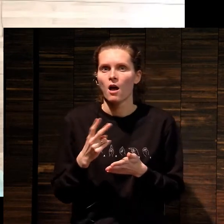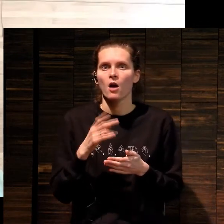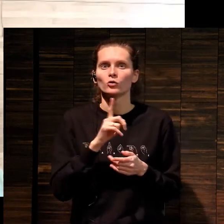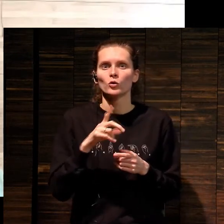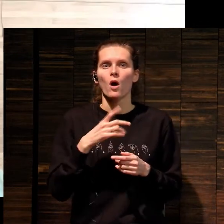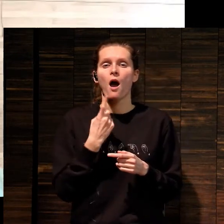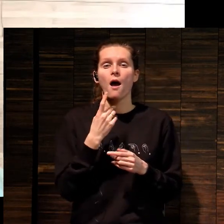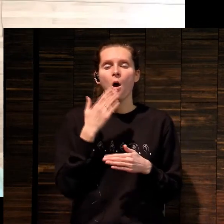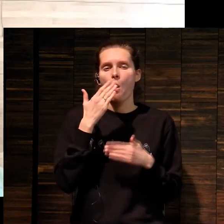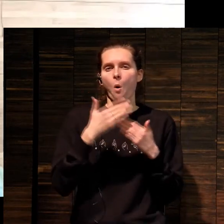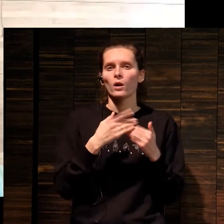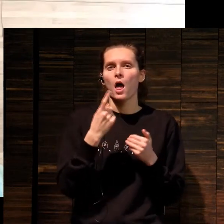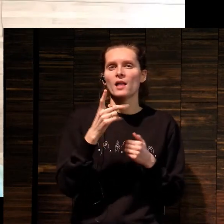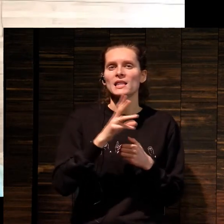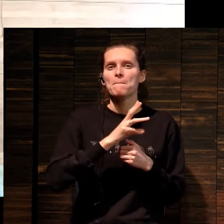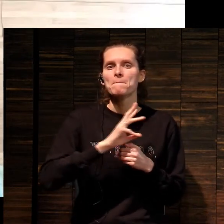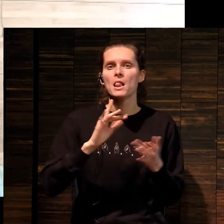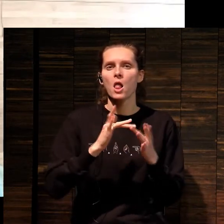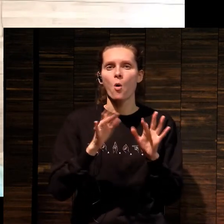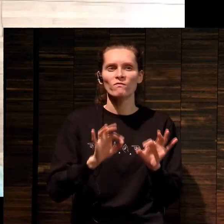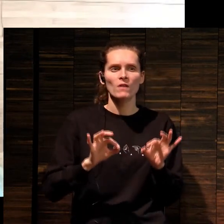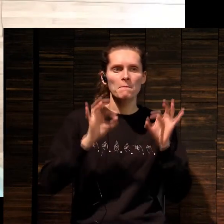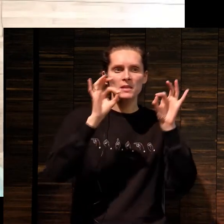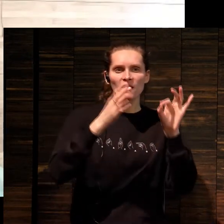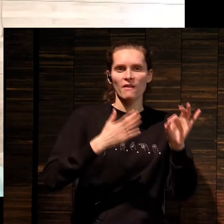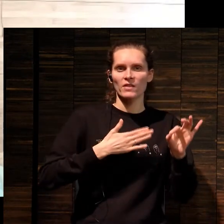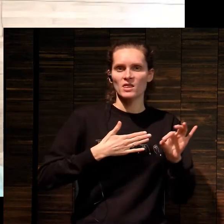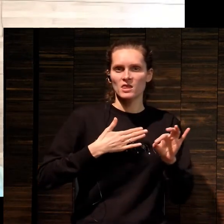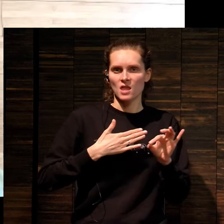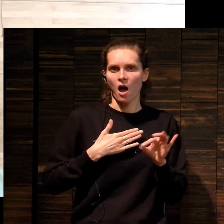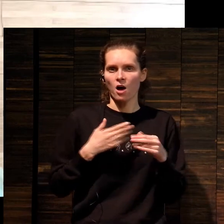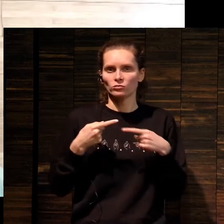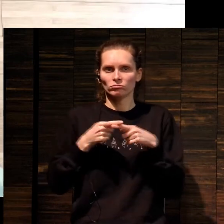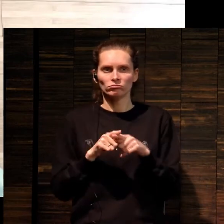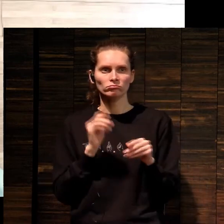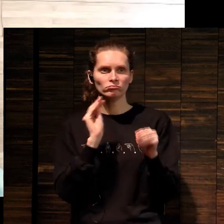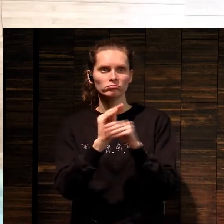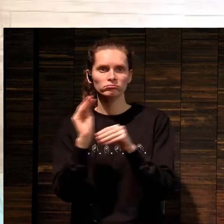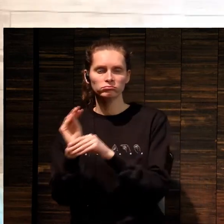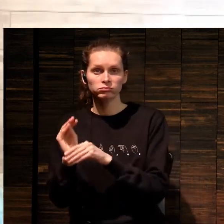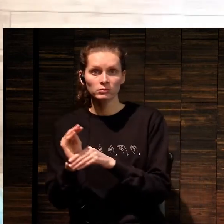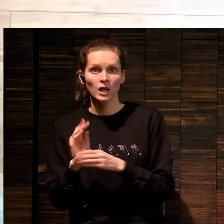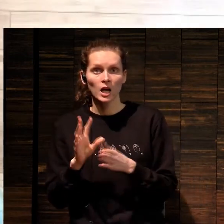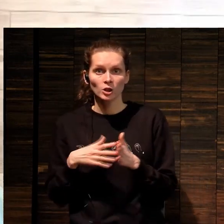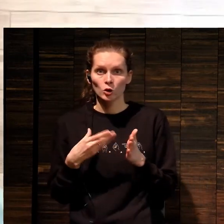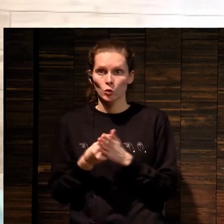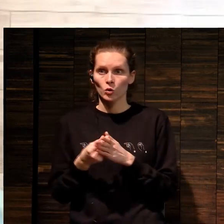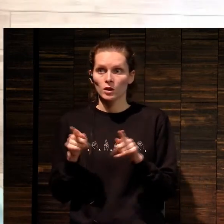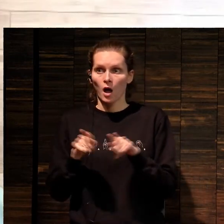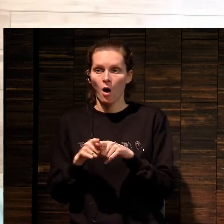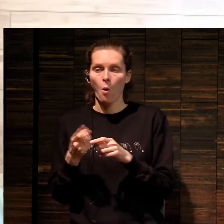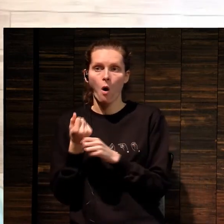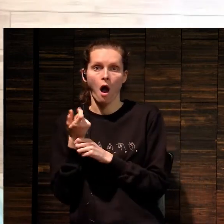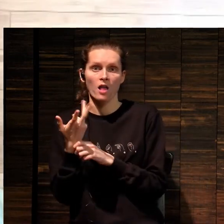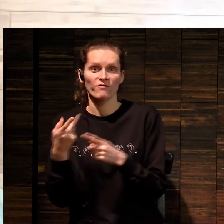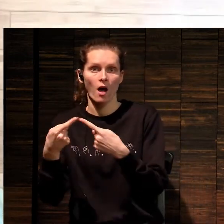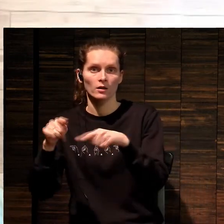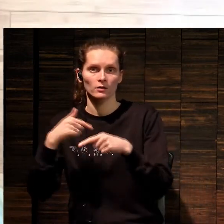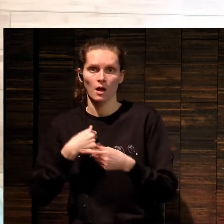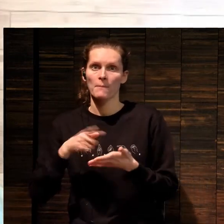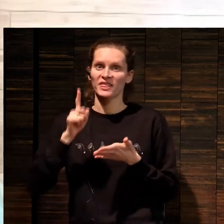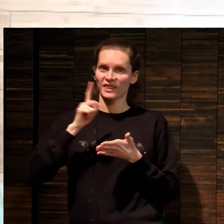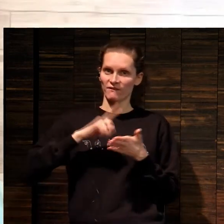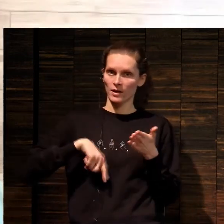sort of organizations trust us with their accessibility needs. And the 60 million users with disability is based